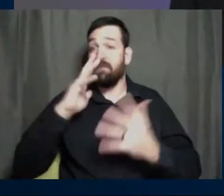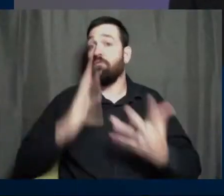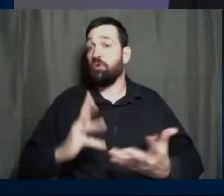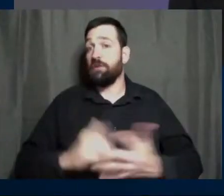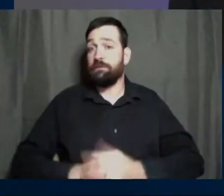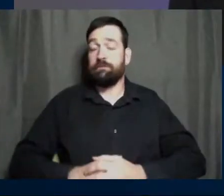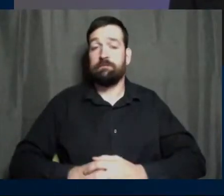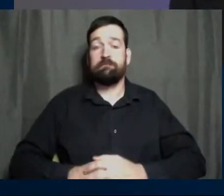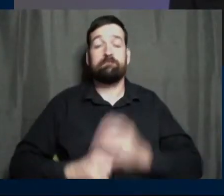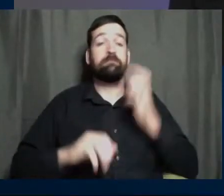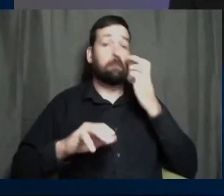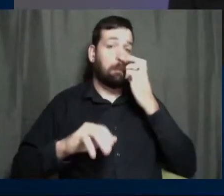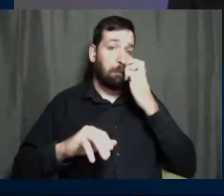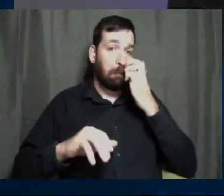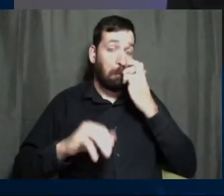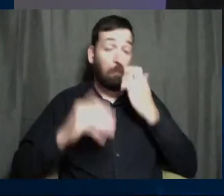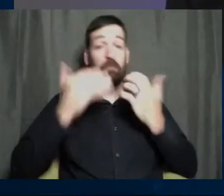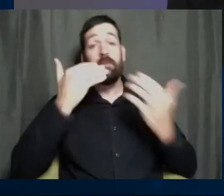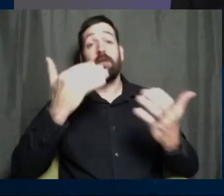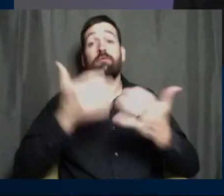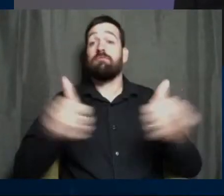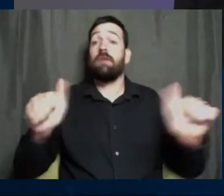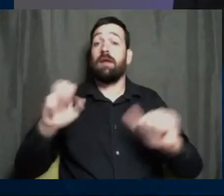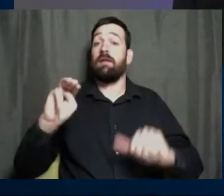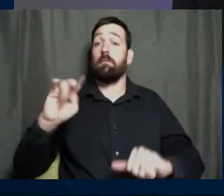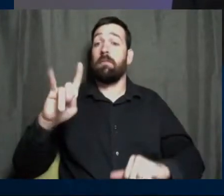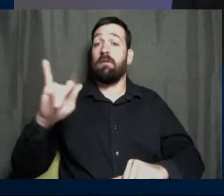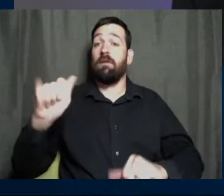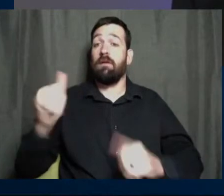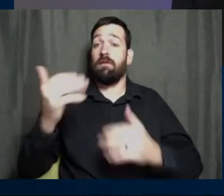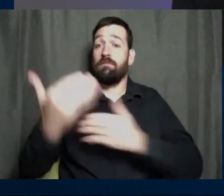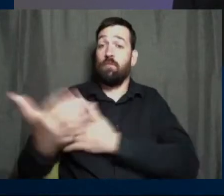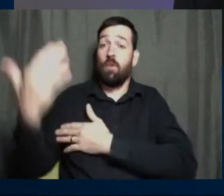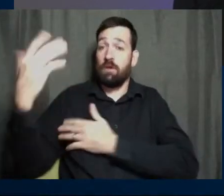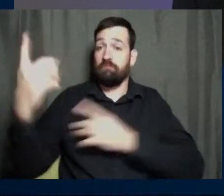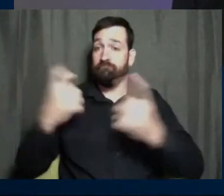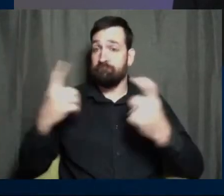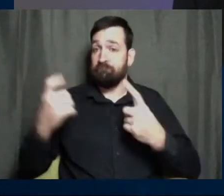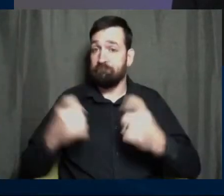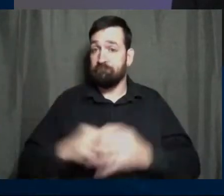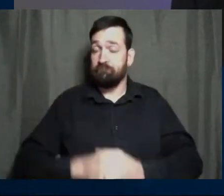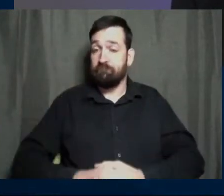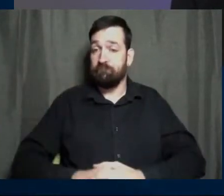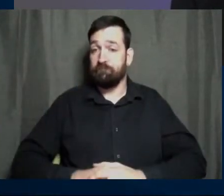update today. Let's get to any reporter questions on the line. Good morning to you all.